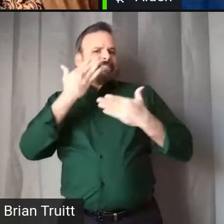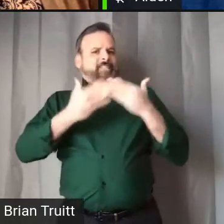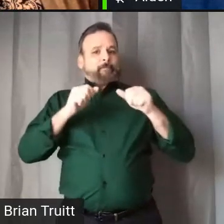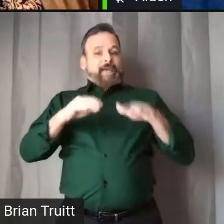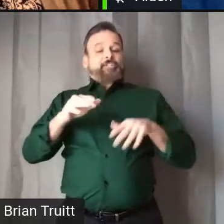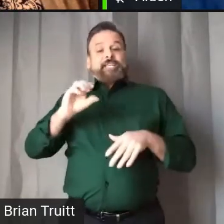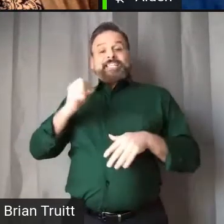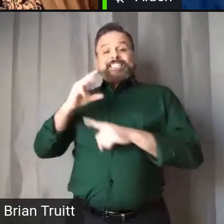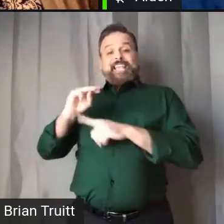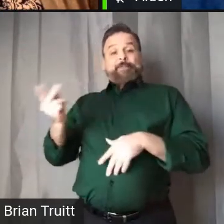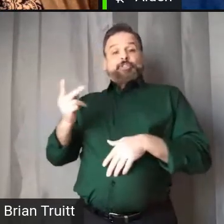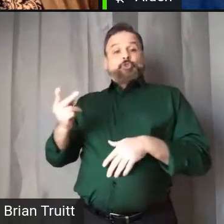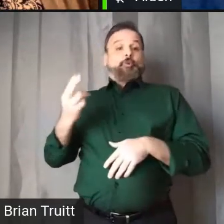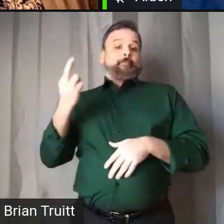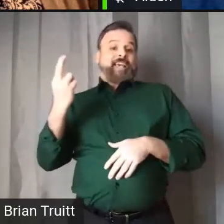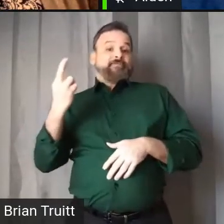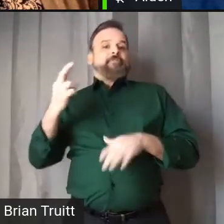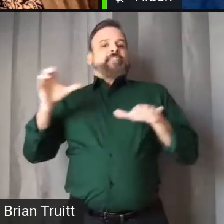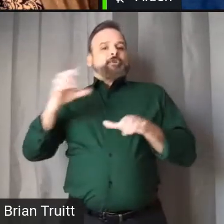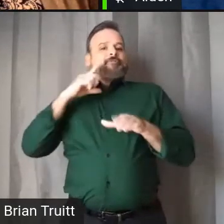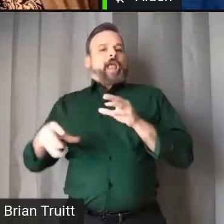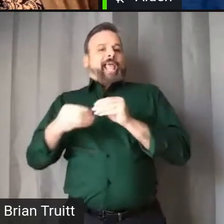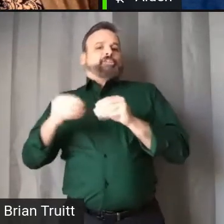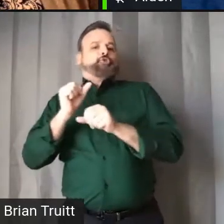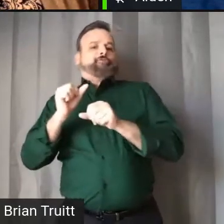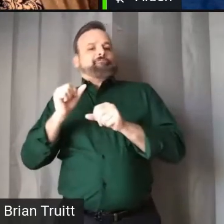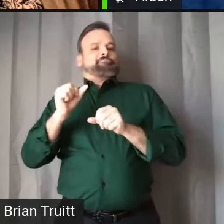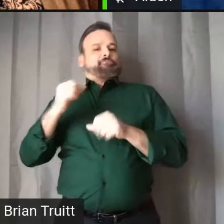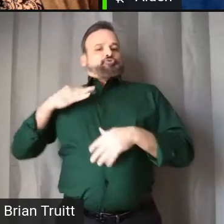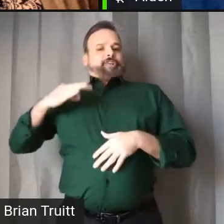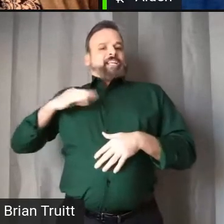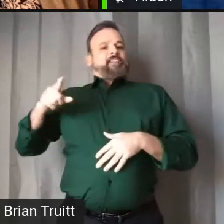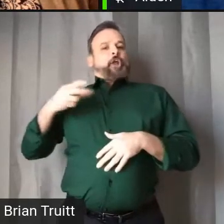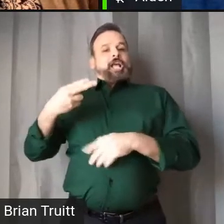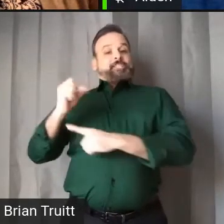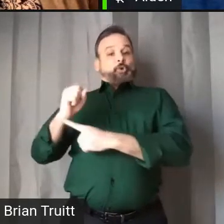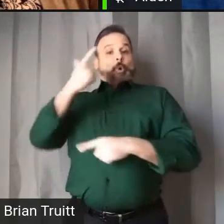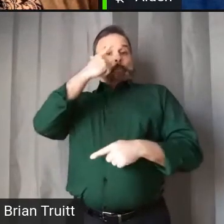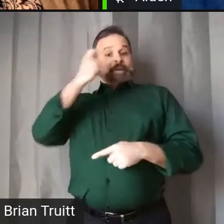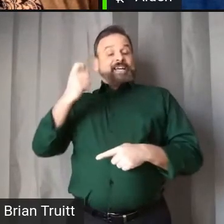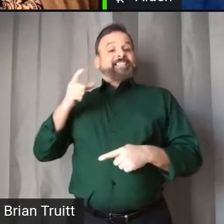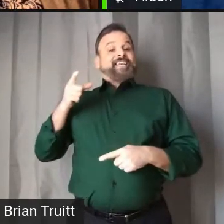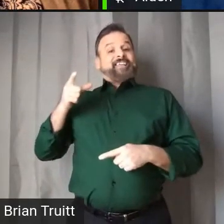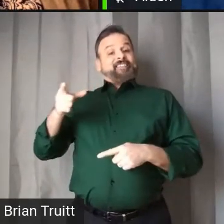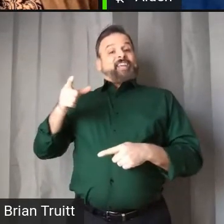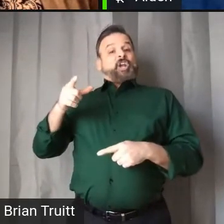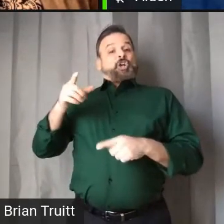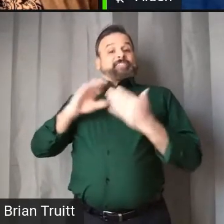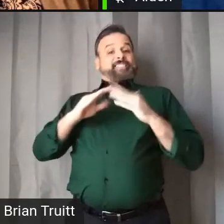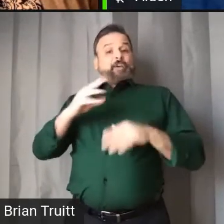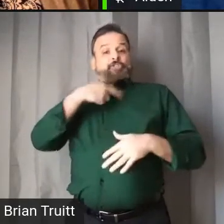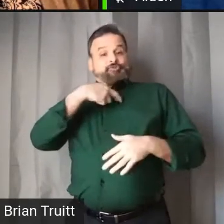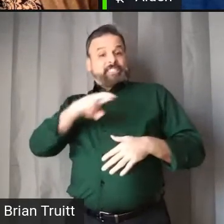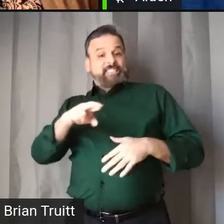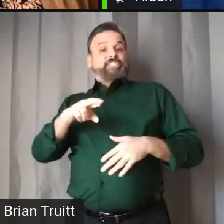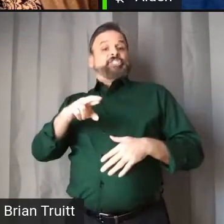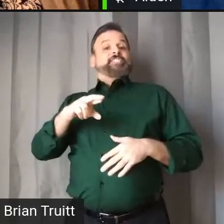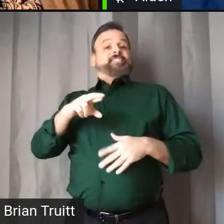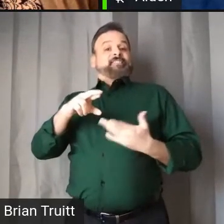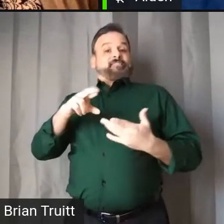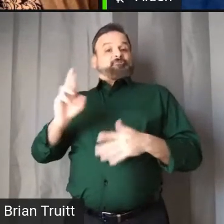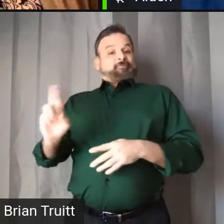his two best friends do it as an extracurricular at their high school. And because they're in a bit of a religious conservative town in Georgia, they're